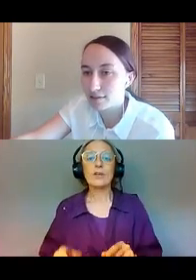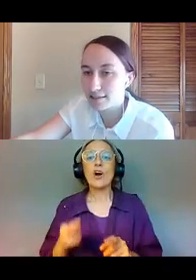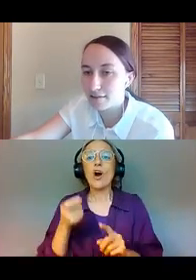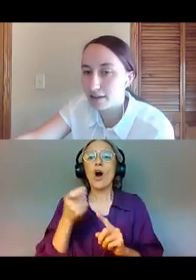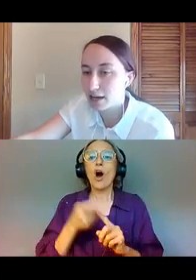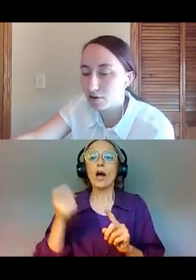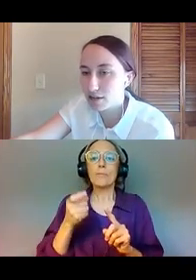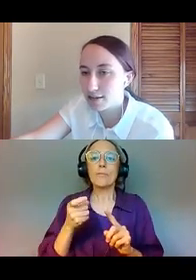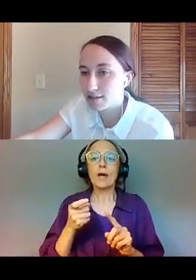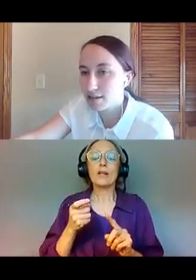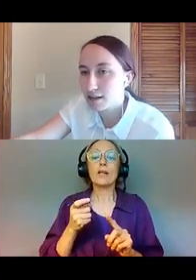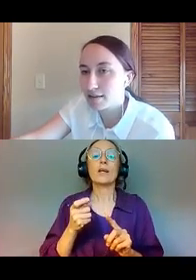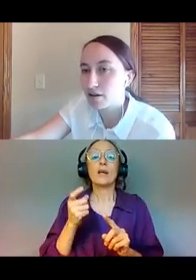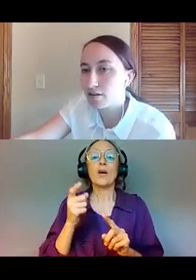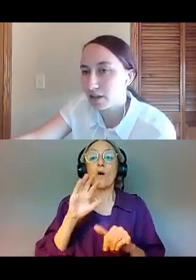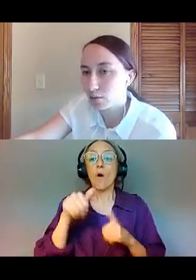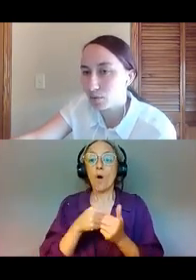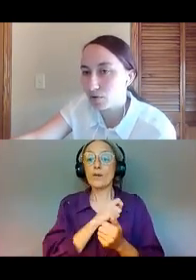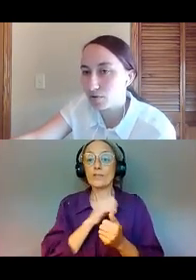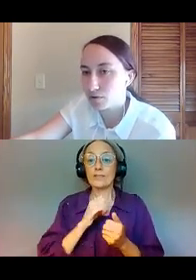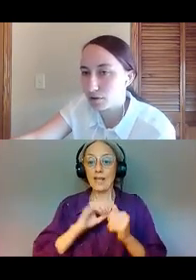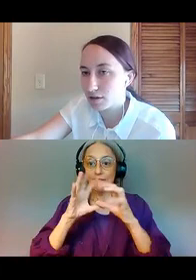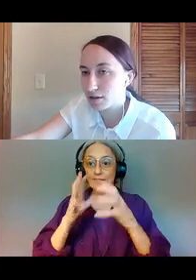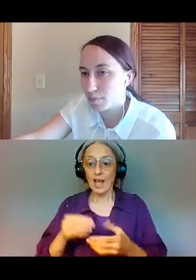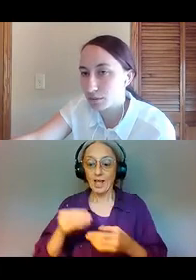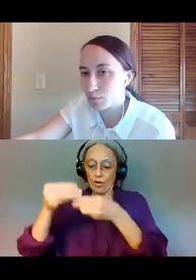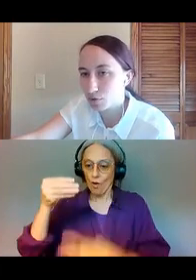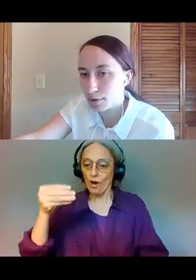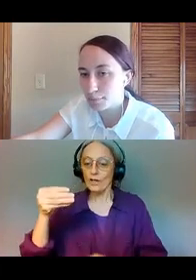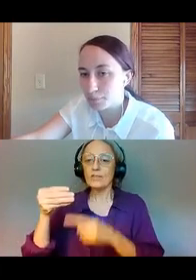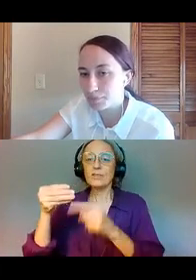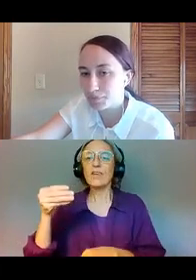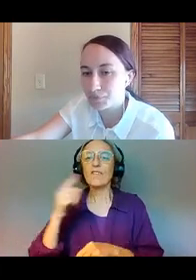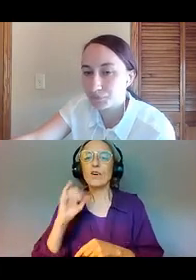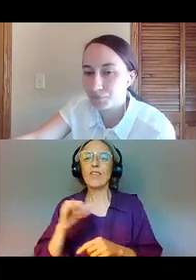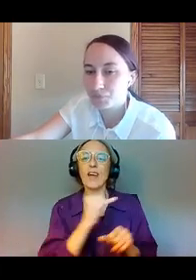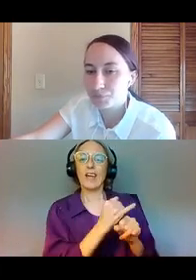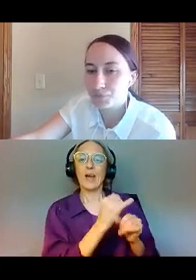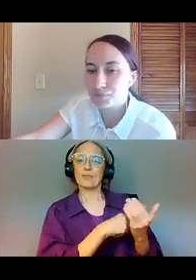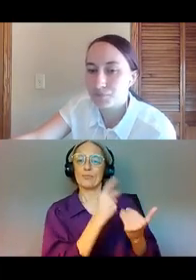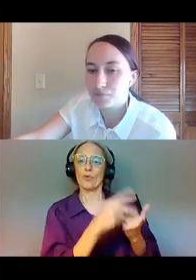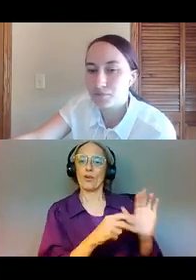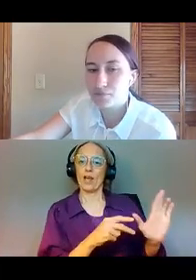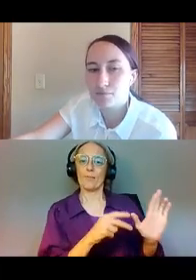the different staff categories that are available for the campus program.